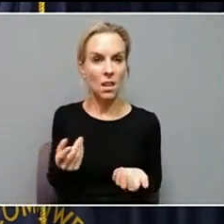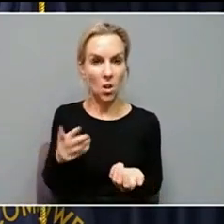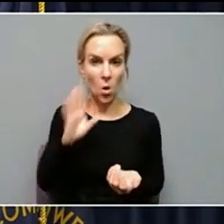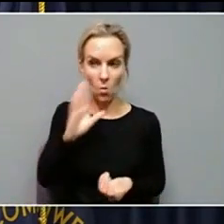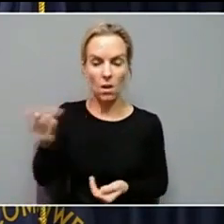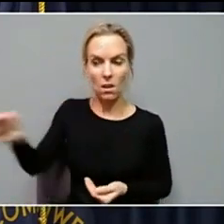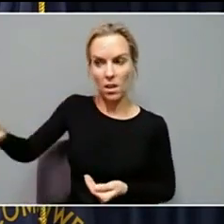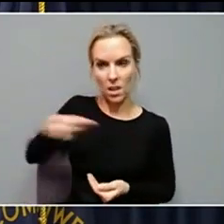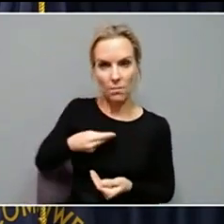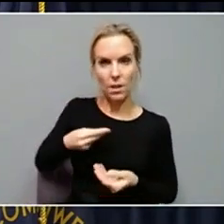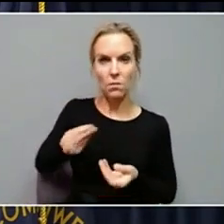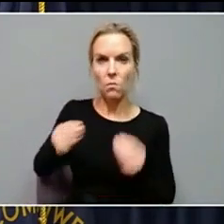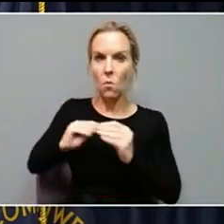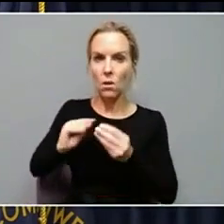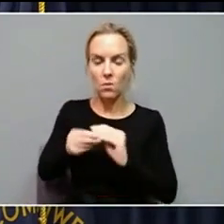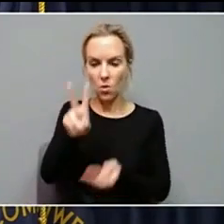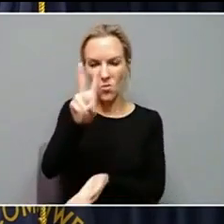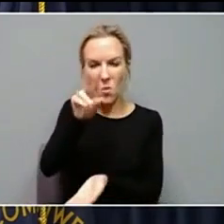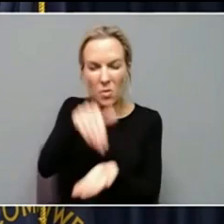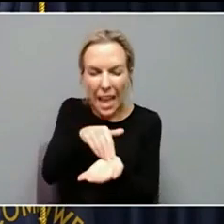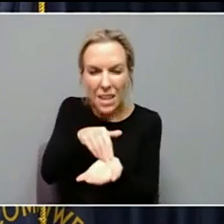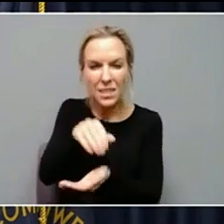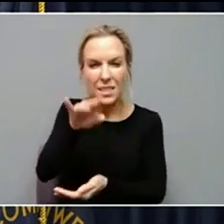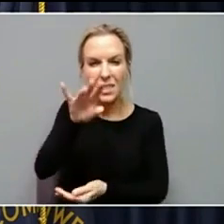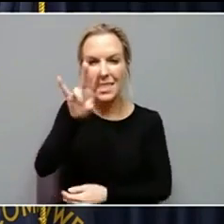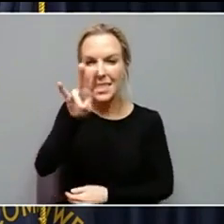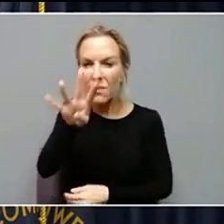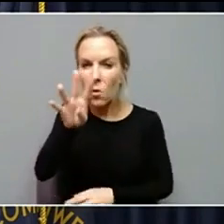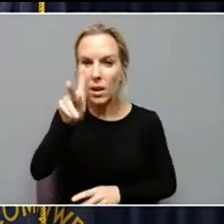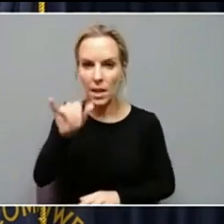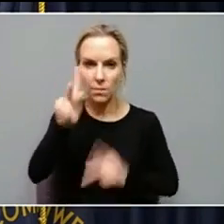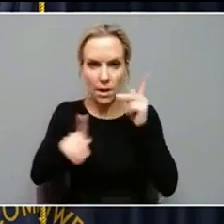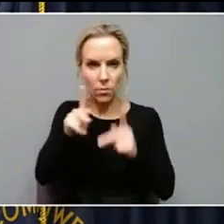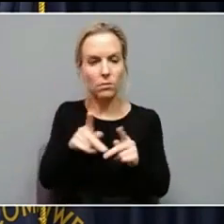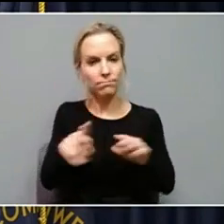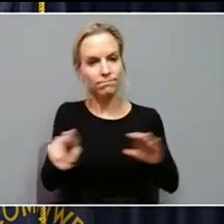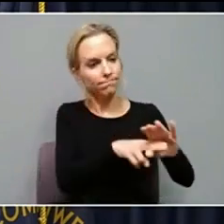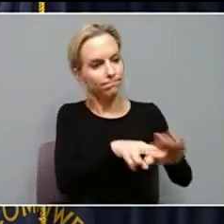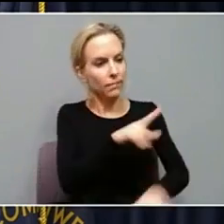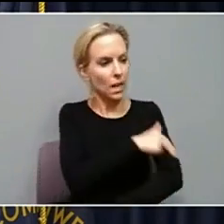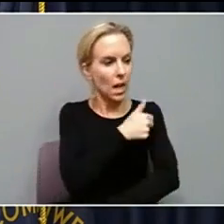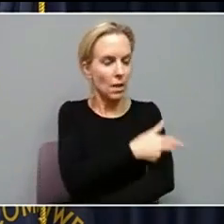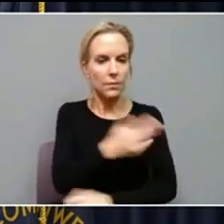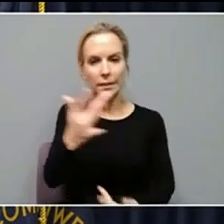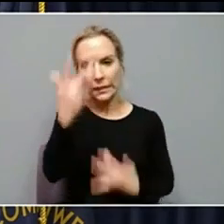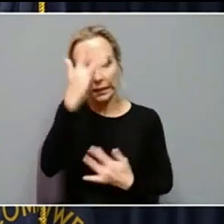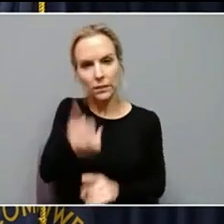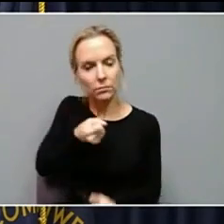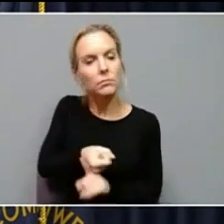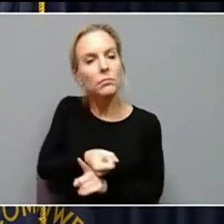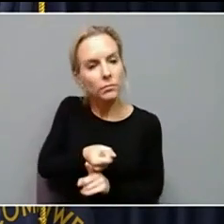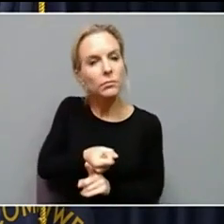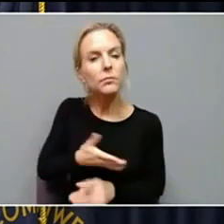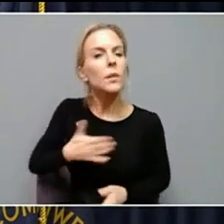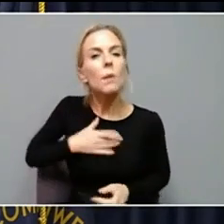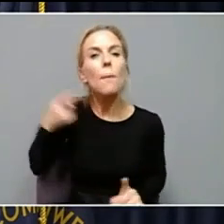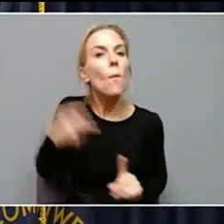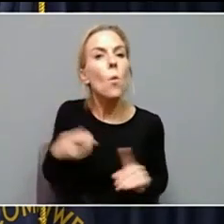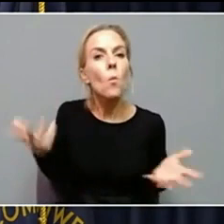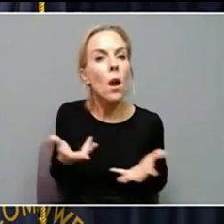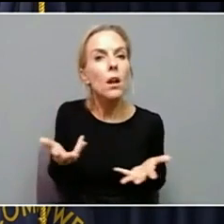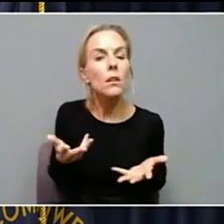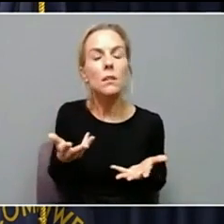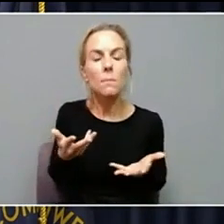afternoon, 2,074 Kentuckians are in the hospital with this virus. My point is, with all